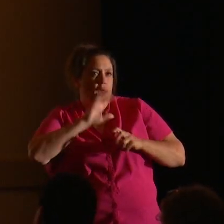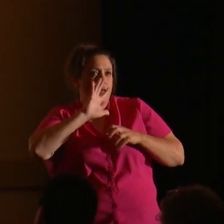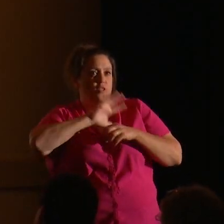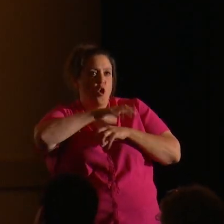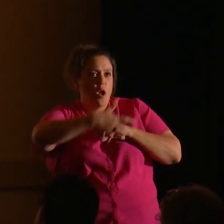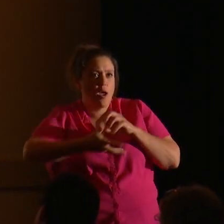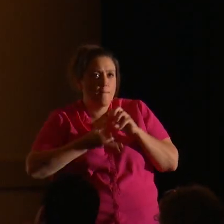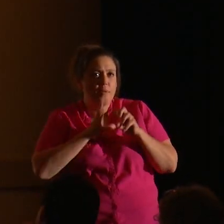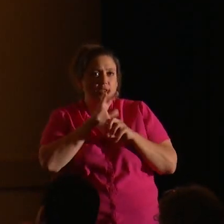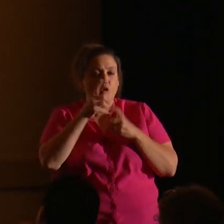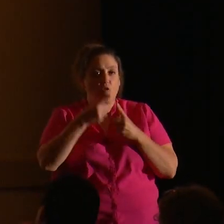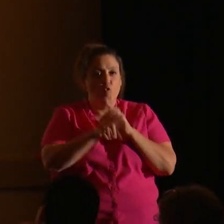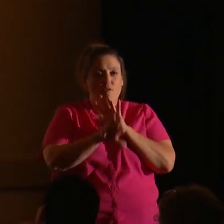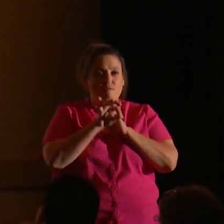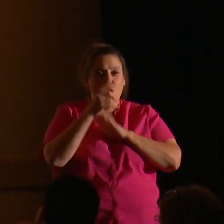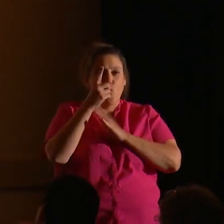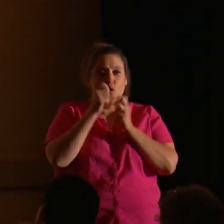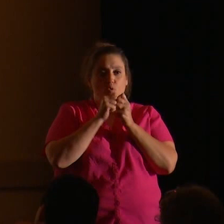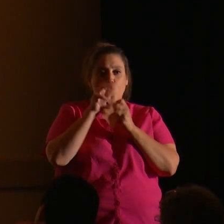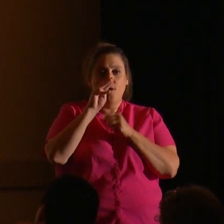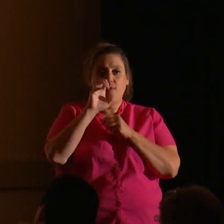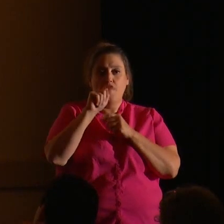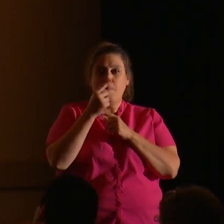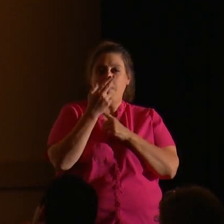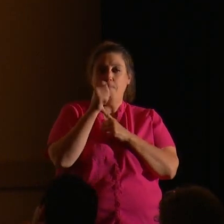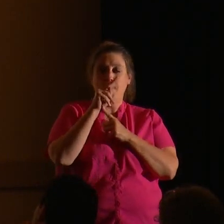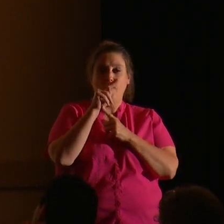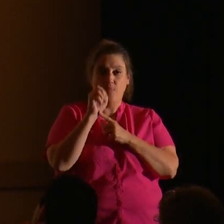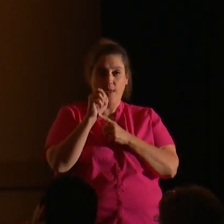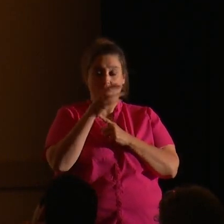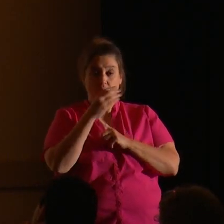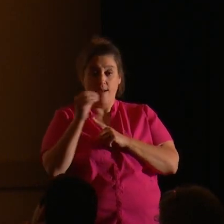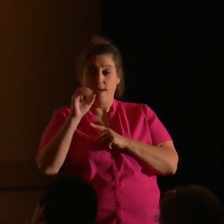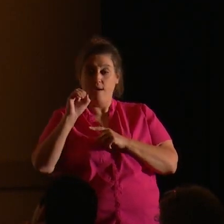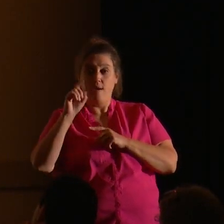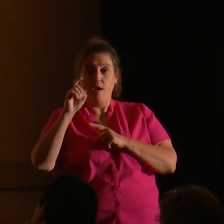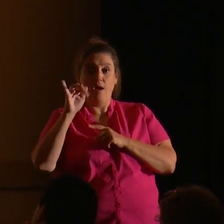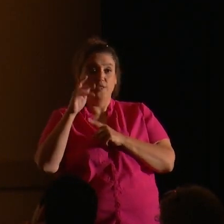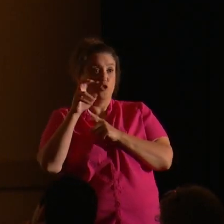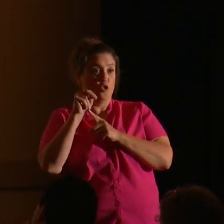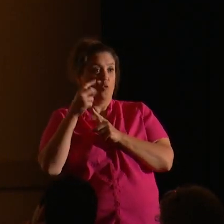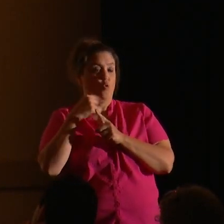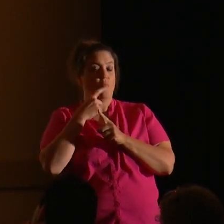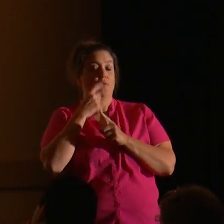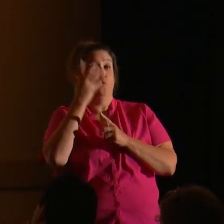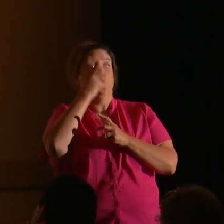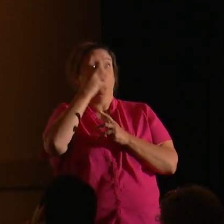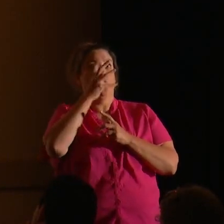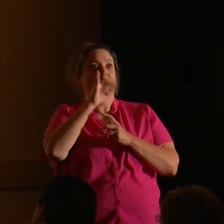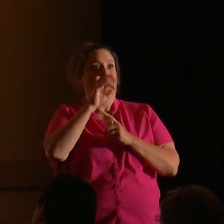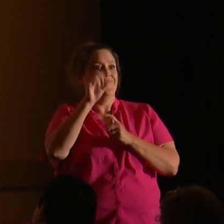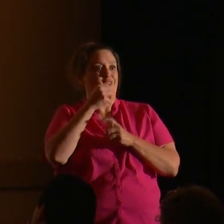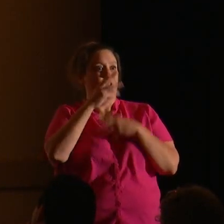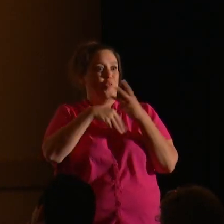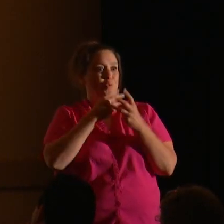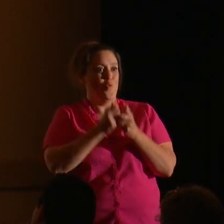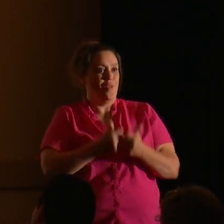found one that had methane and oxygen, we would probably say, Eureka, that is another living world.